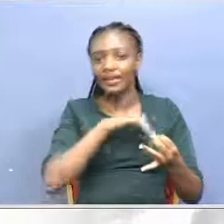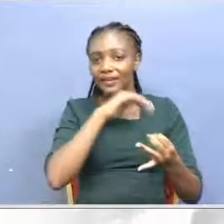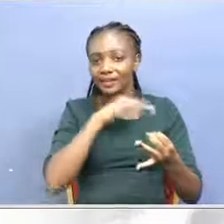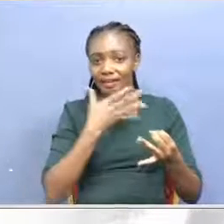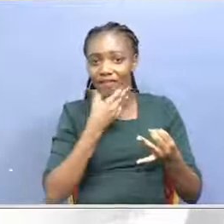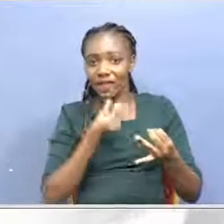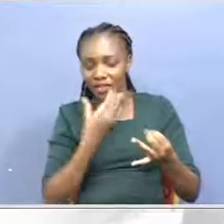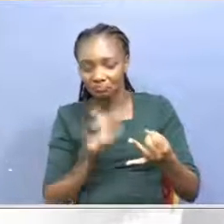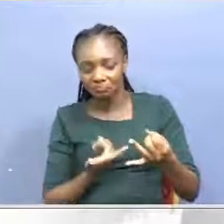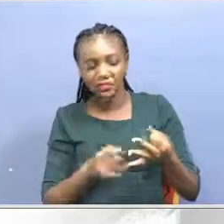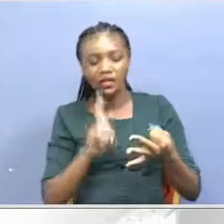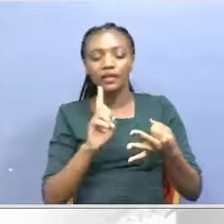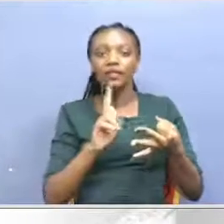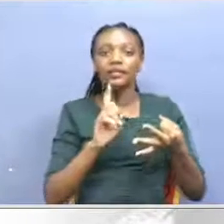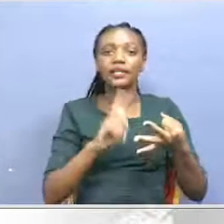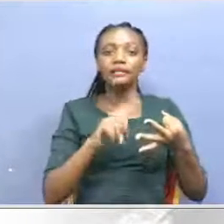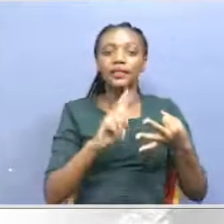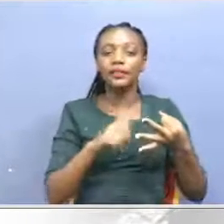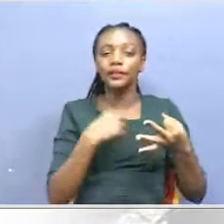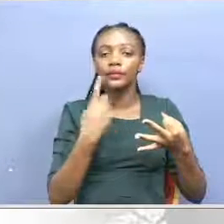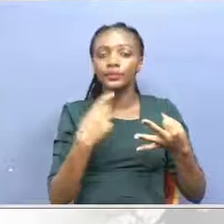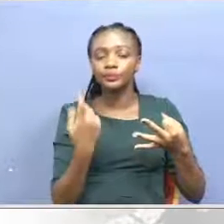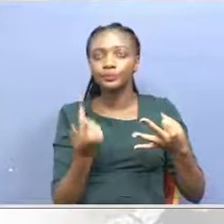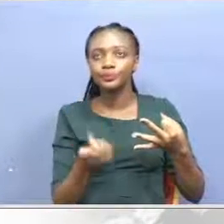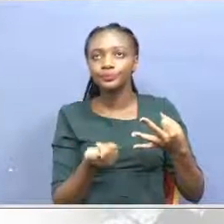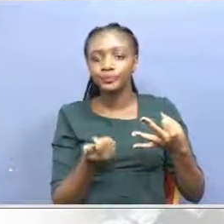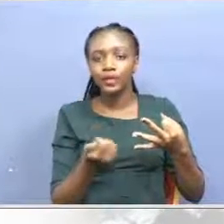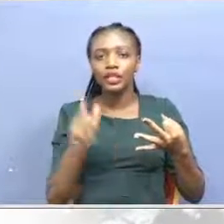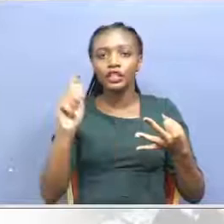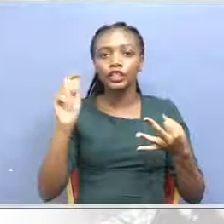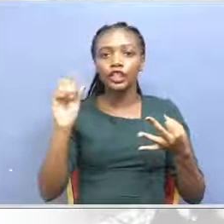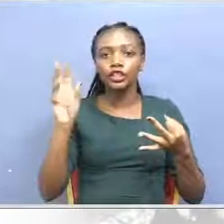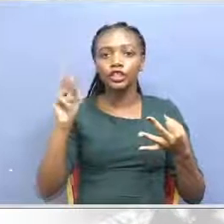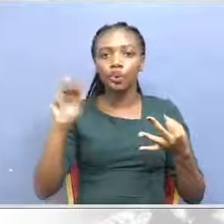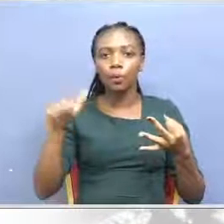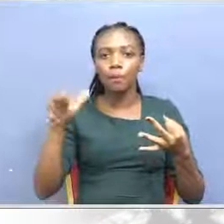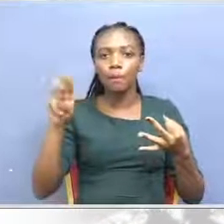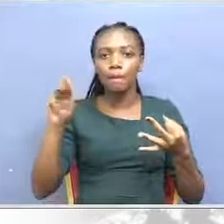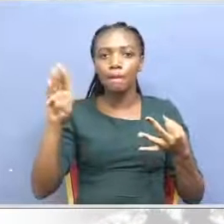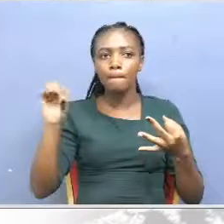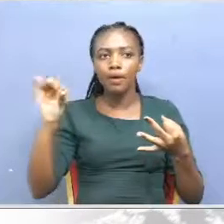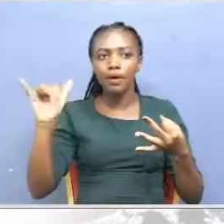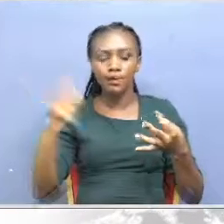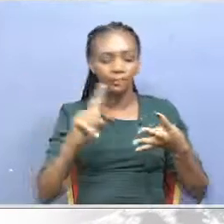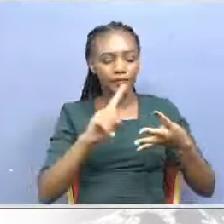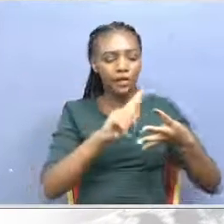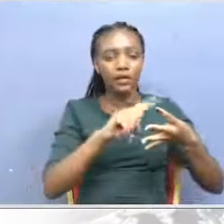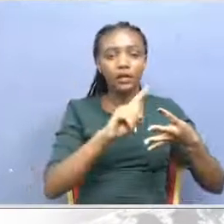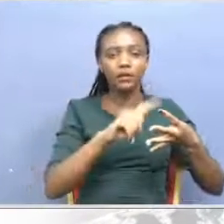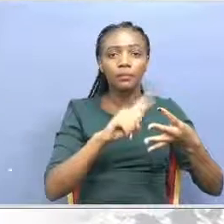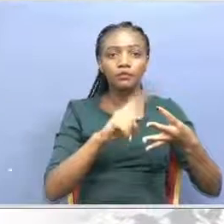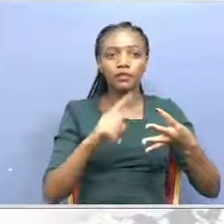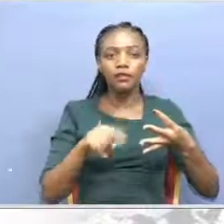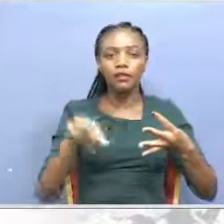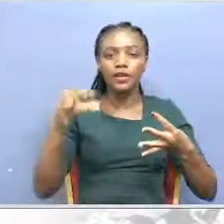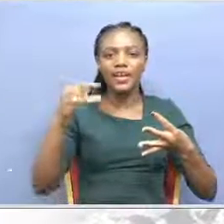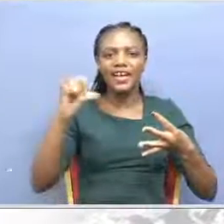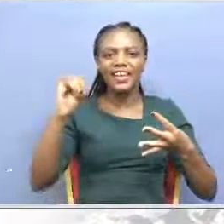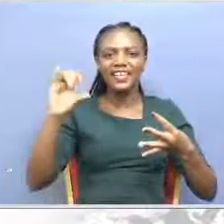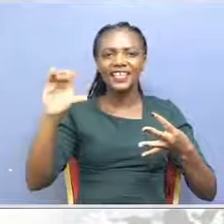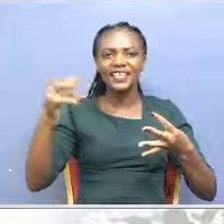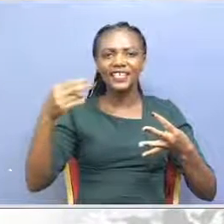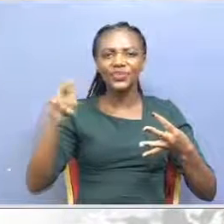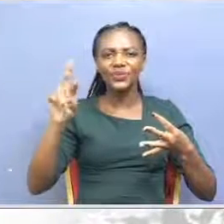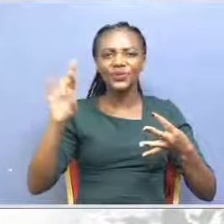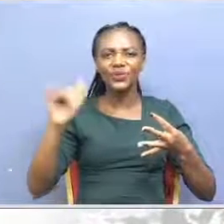Odinga namba 2. Akifuatiwa na Tom Mboya namba 3. Akifuatiwa na Kichuru, yule alikuwa minister